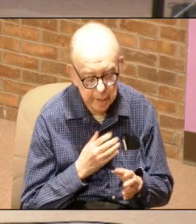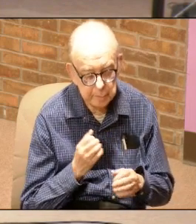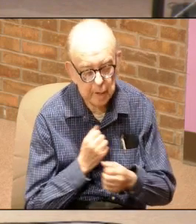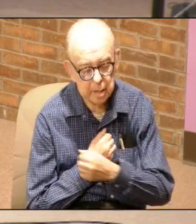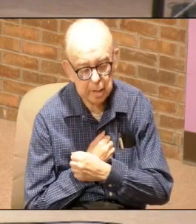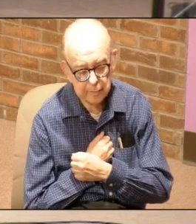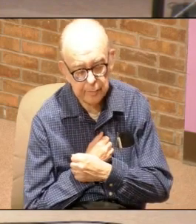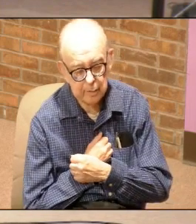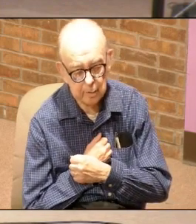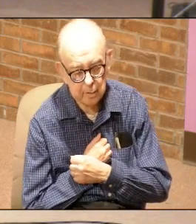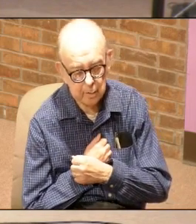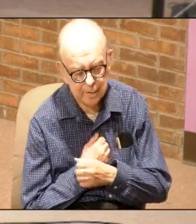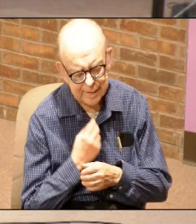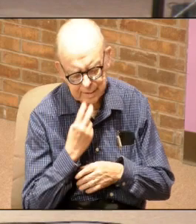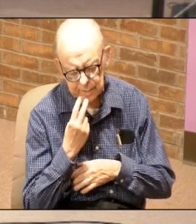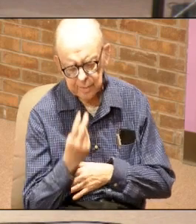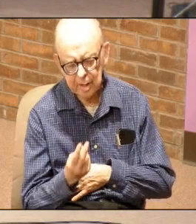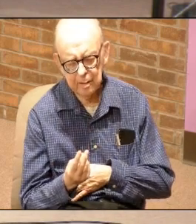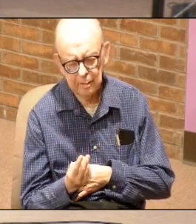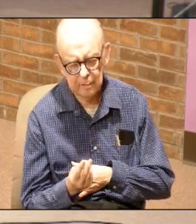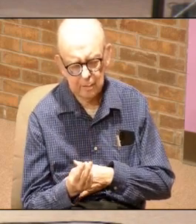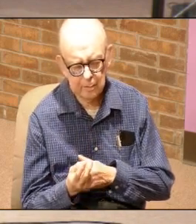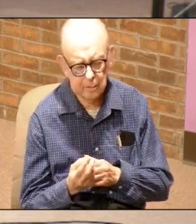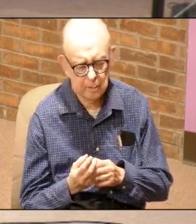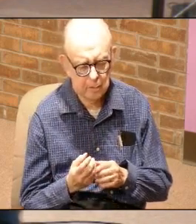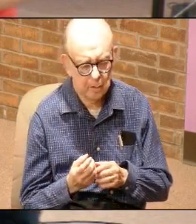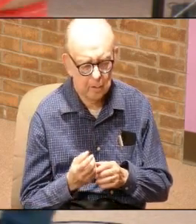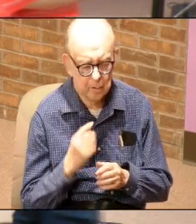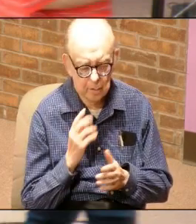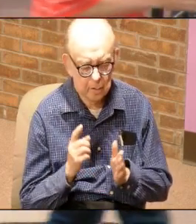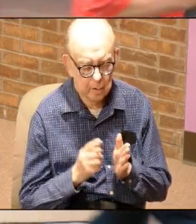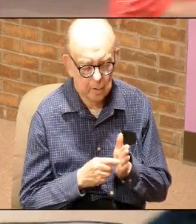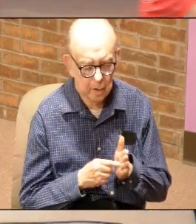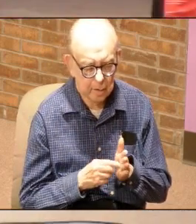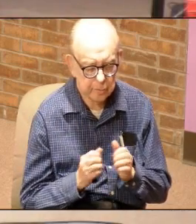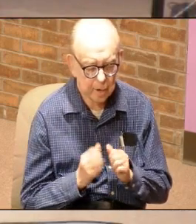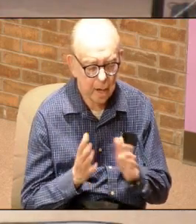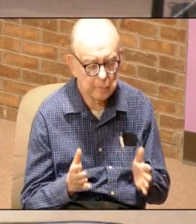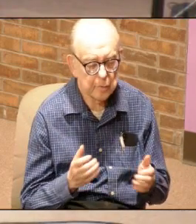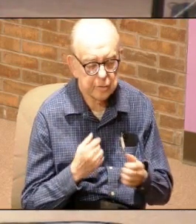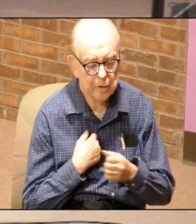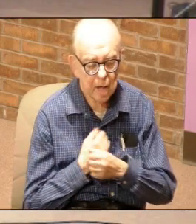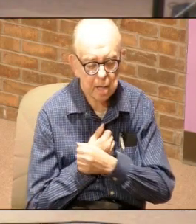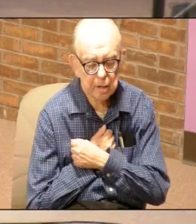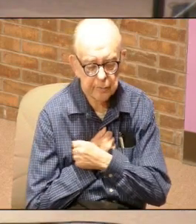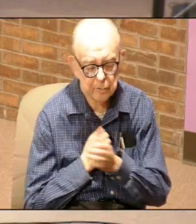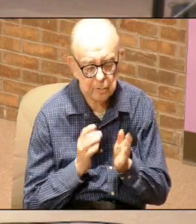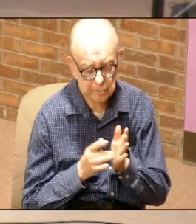You see, I show you how much I love you.